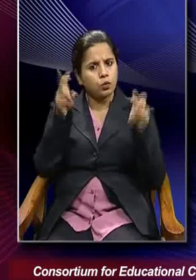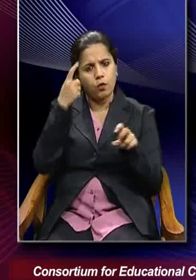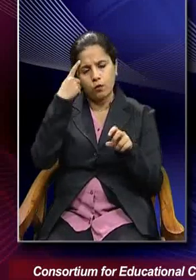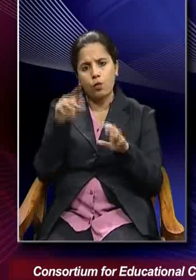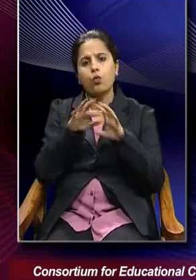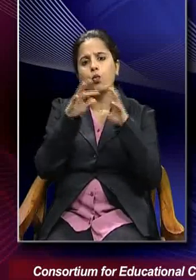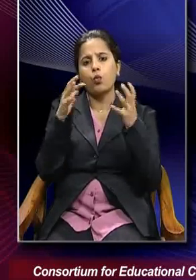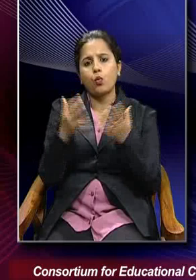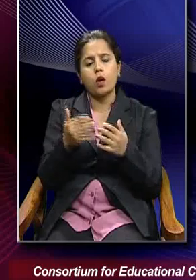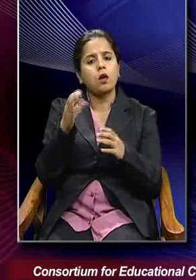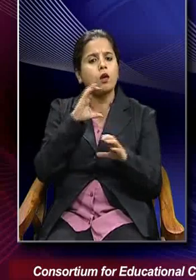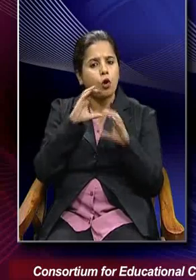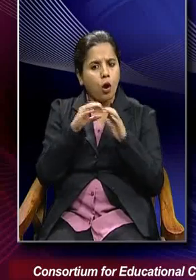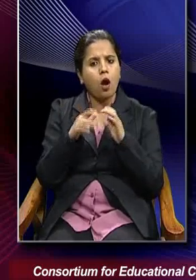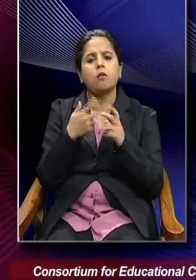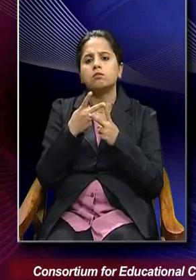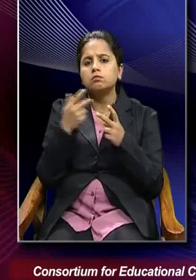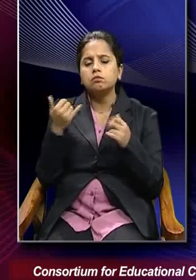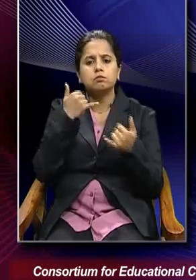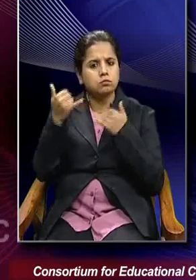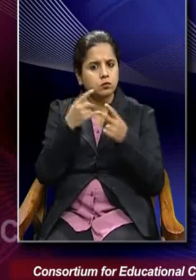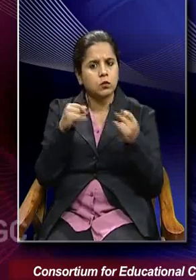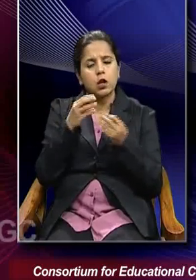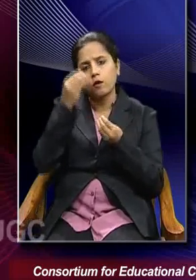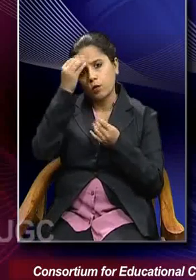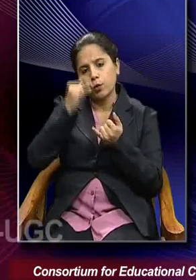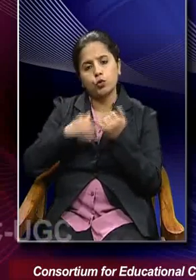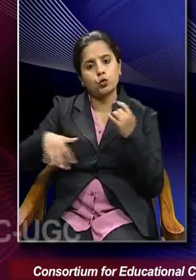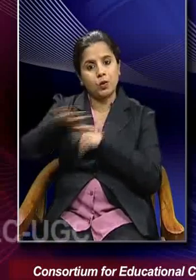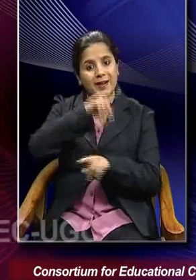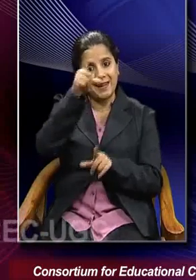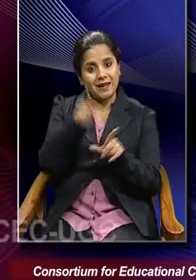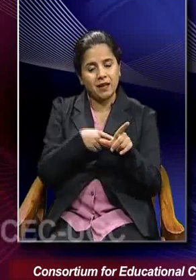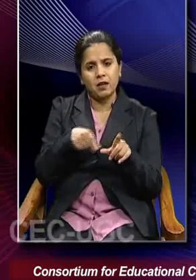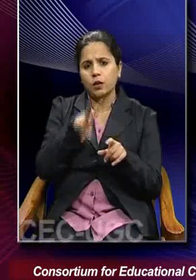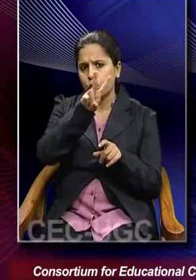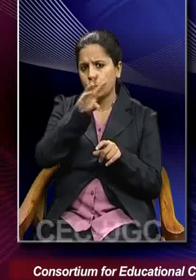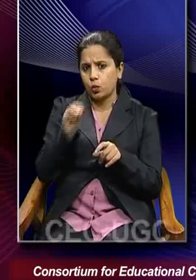World Telecommunication and Information Society Day in the year